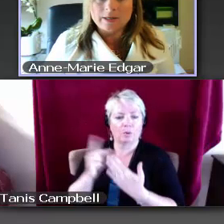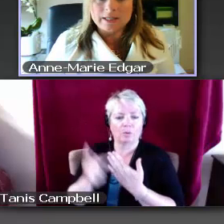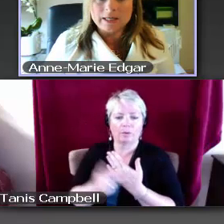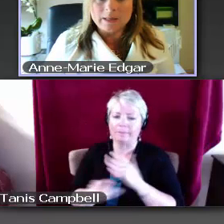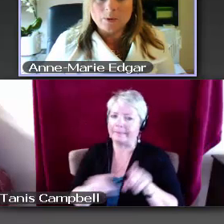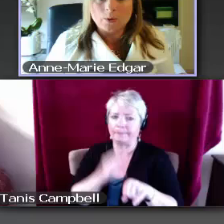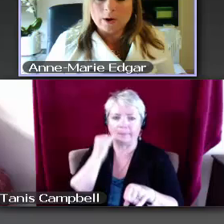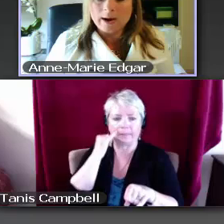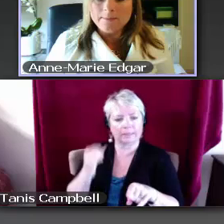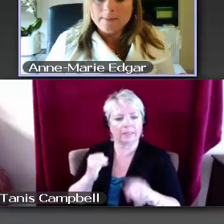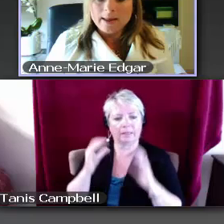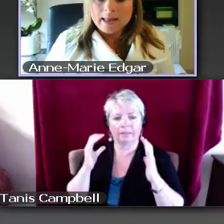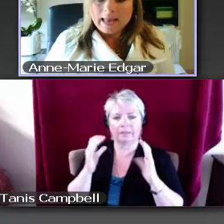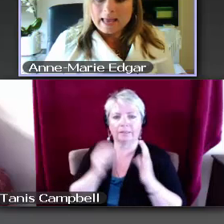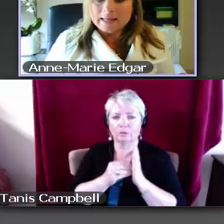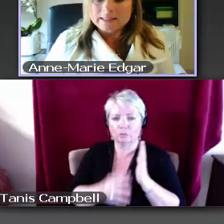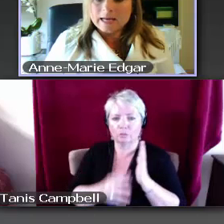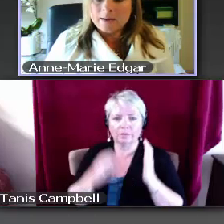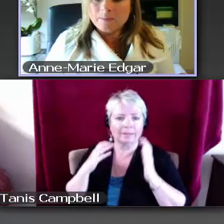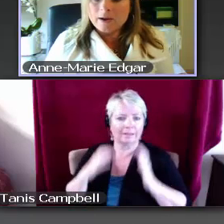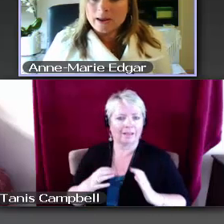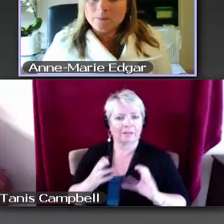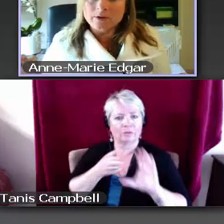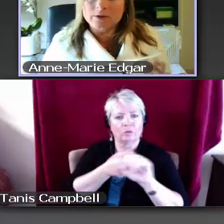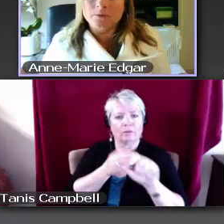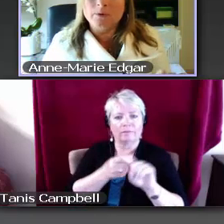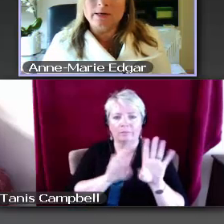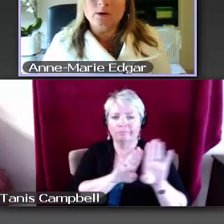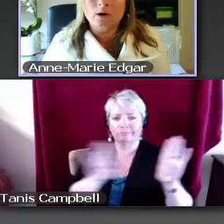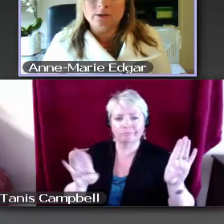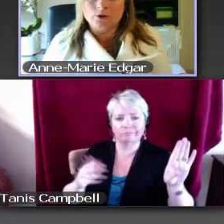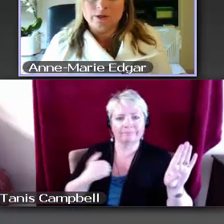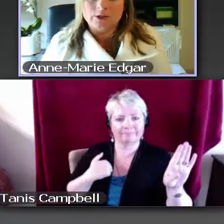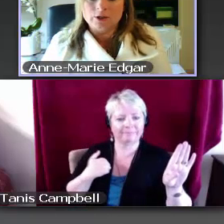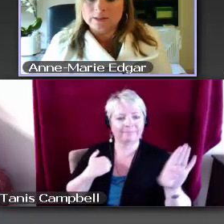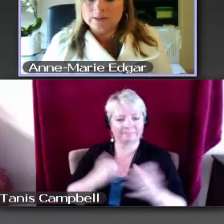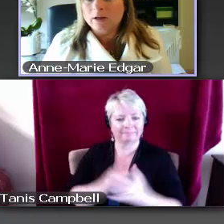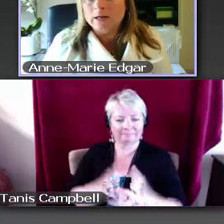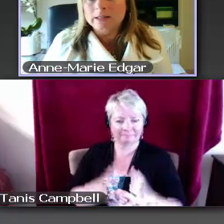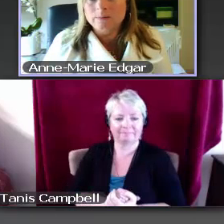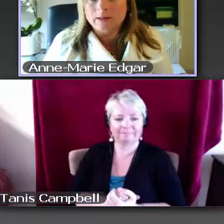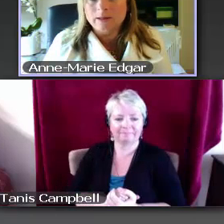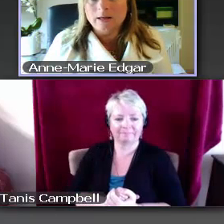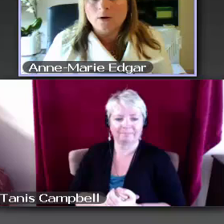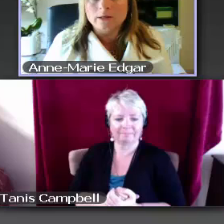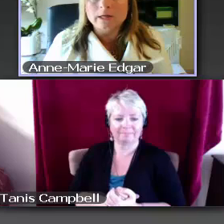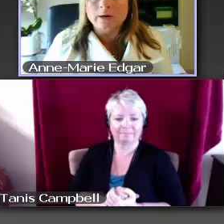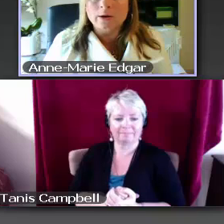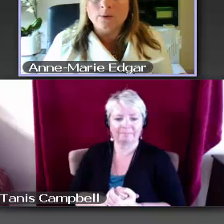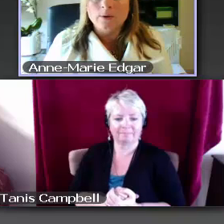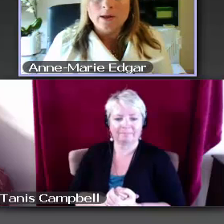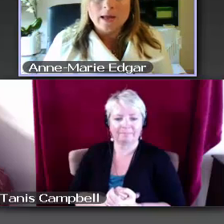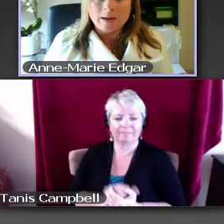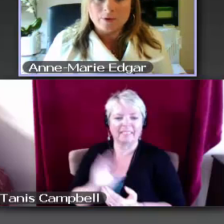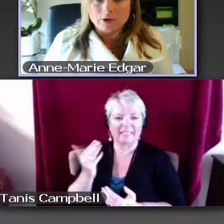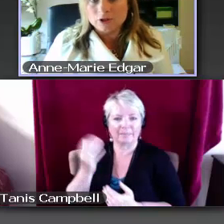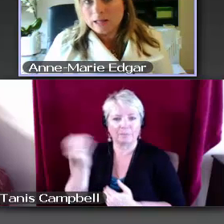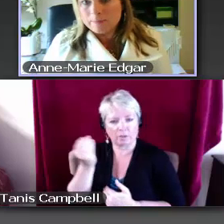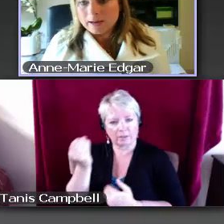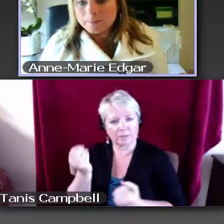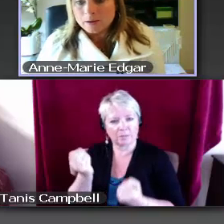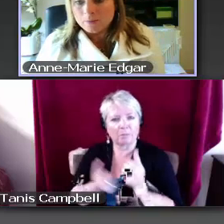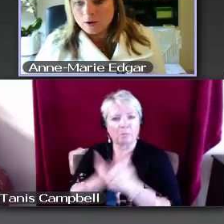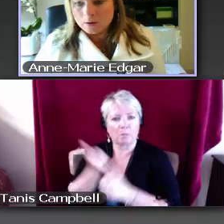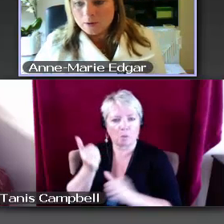in the IBDE program, and again with the greatest concentrations of clients within Ontario and